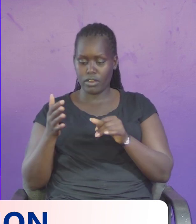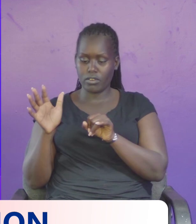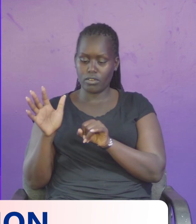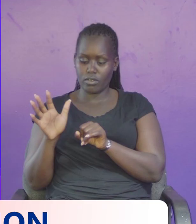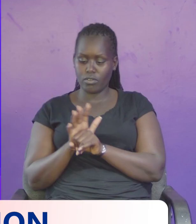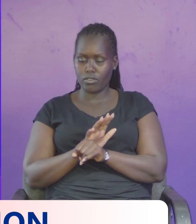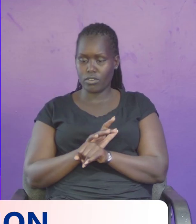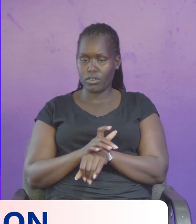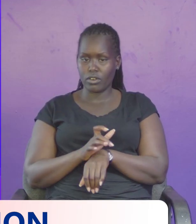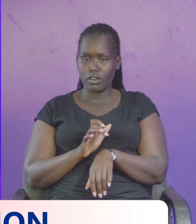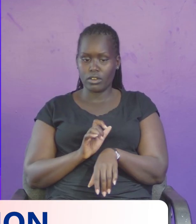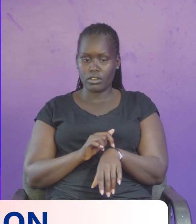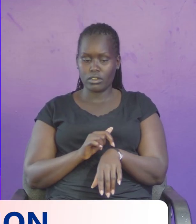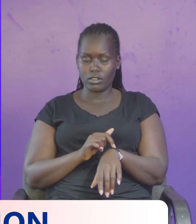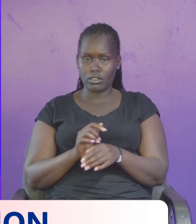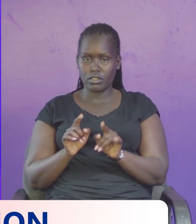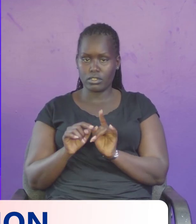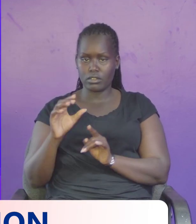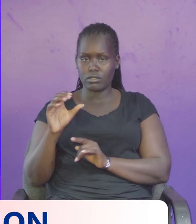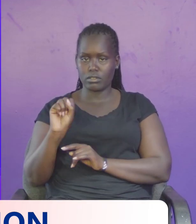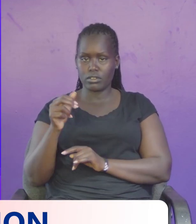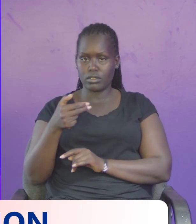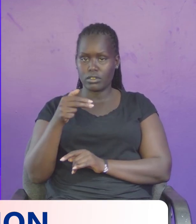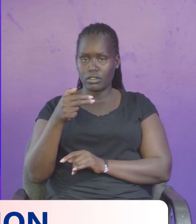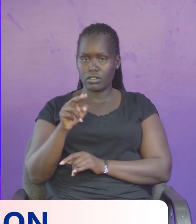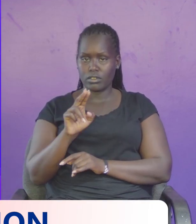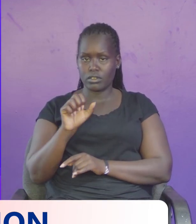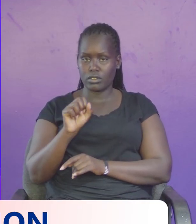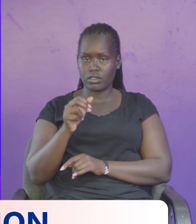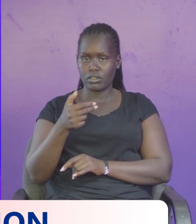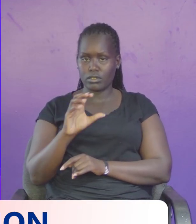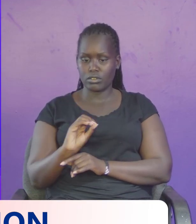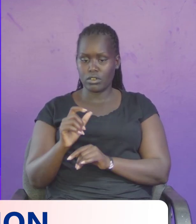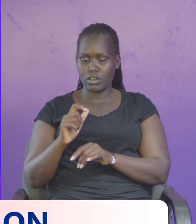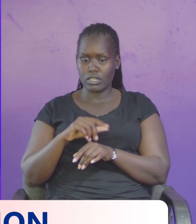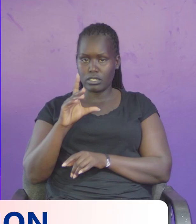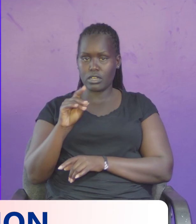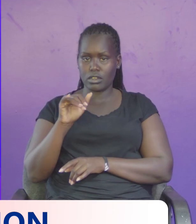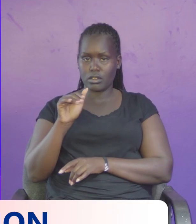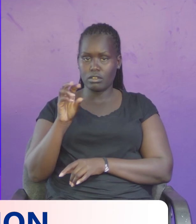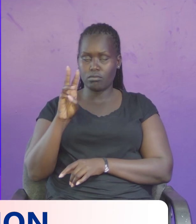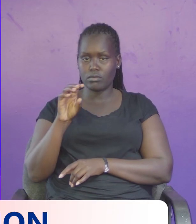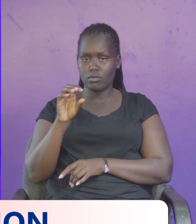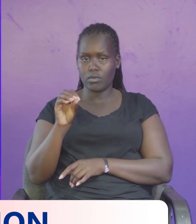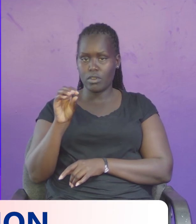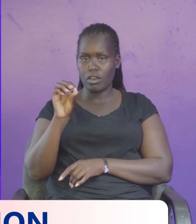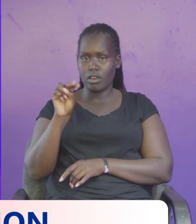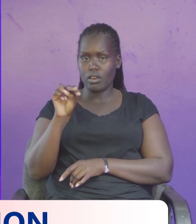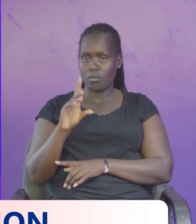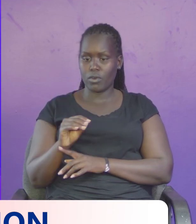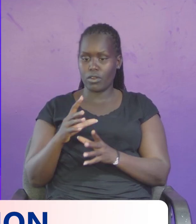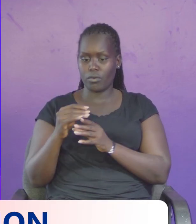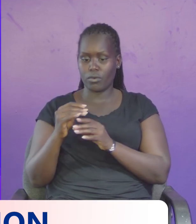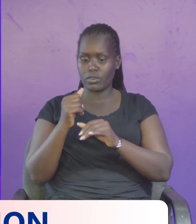And when Akina Diamond, Christina Shusho. and when Diamond came to Ngong Road, my God, you could not throw